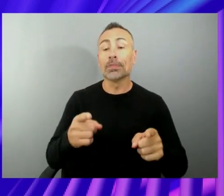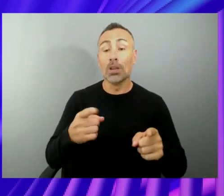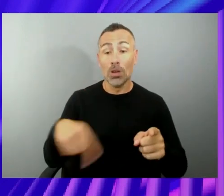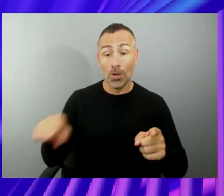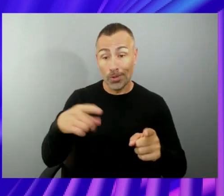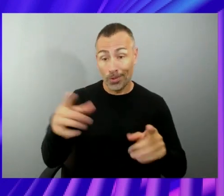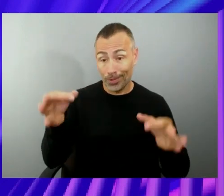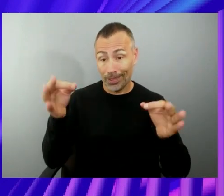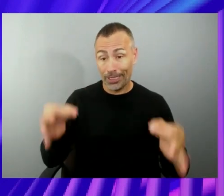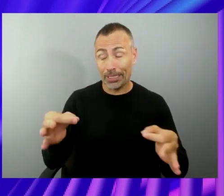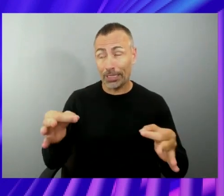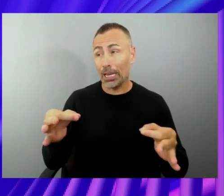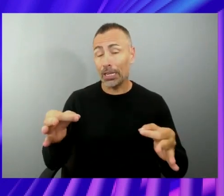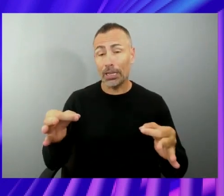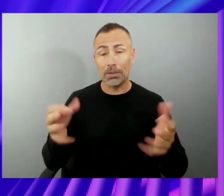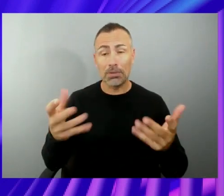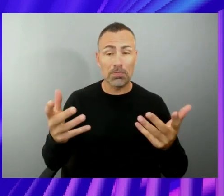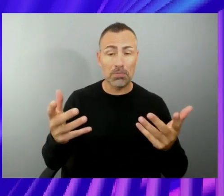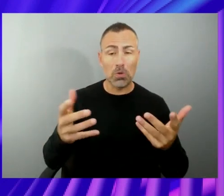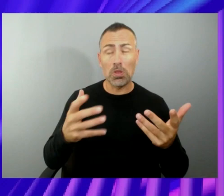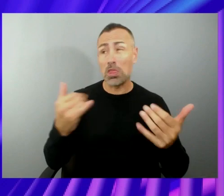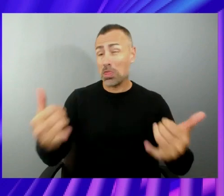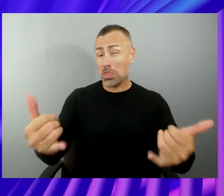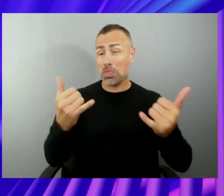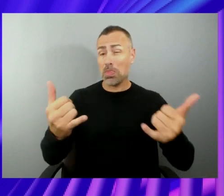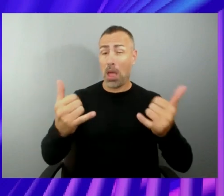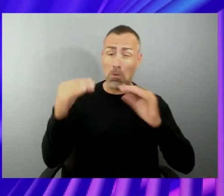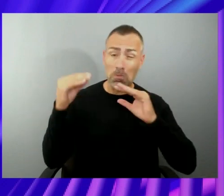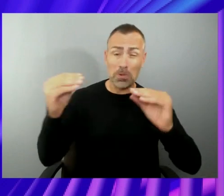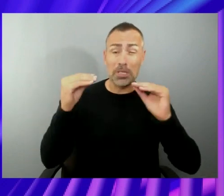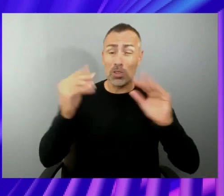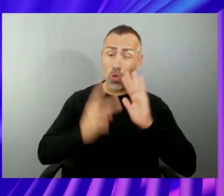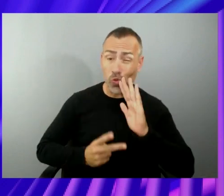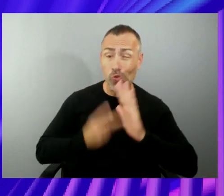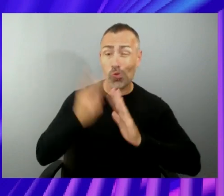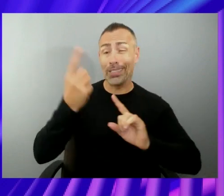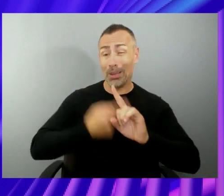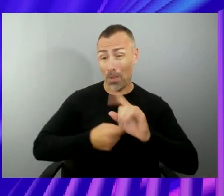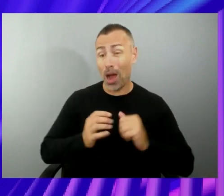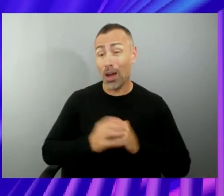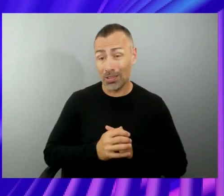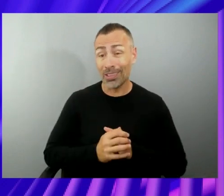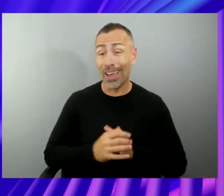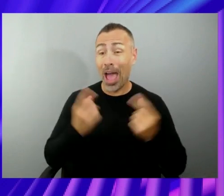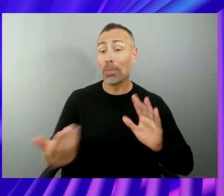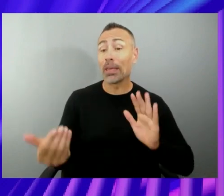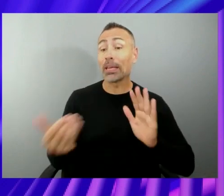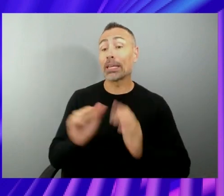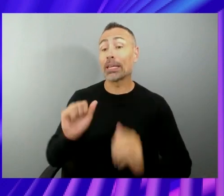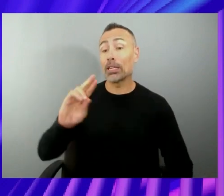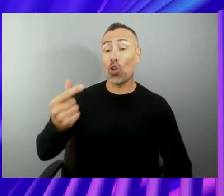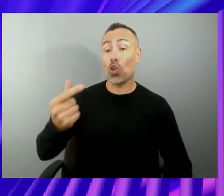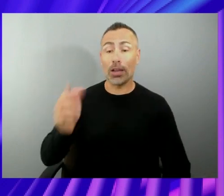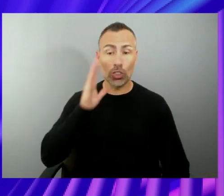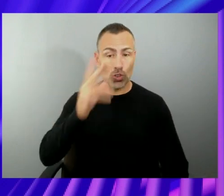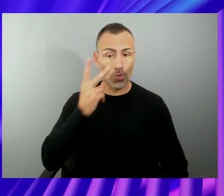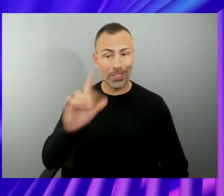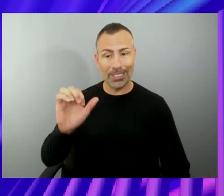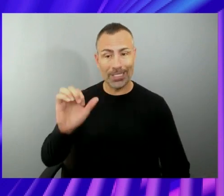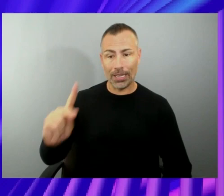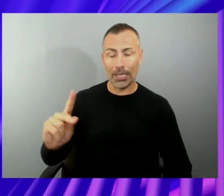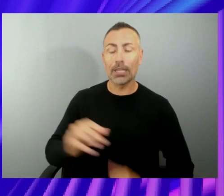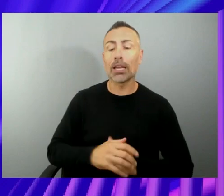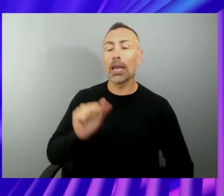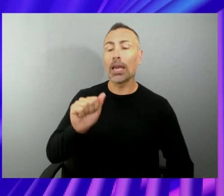do it about twice a month now, and they're coming back in August. The link should be here, AWS Twitch, Safe Room. They're